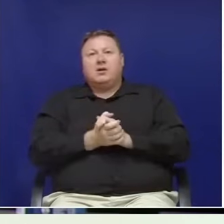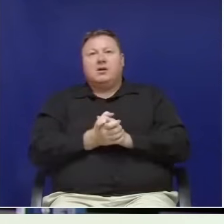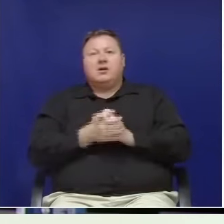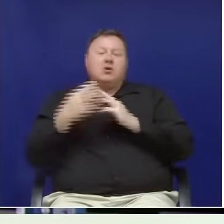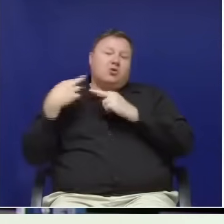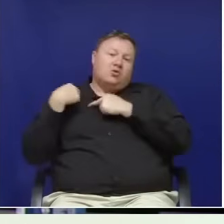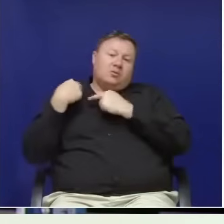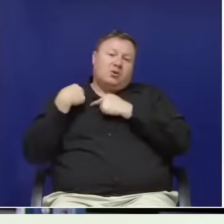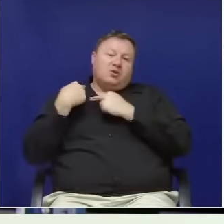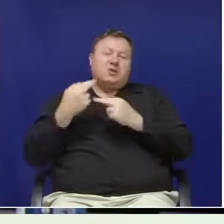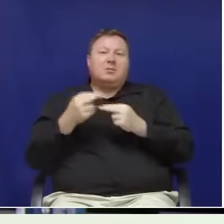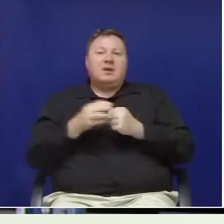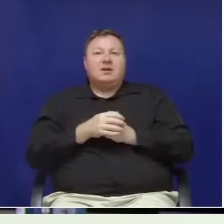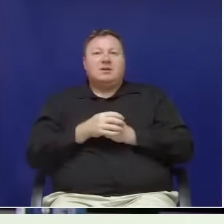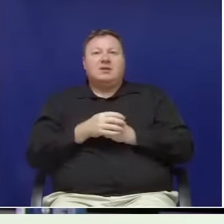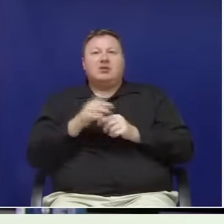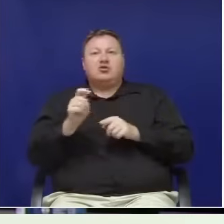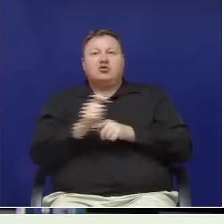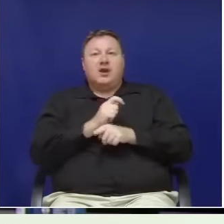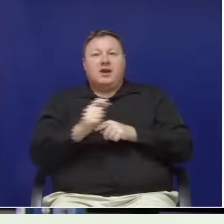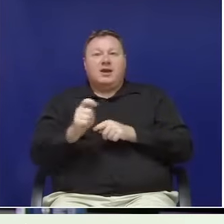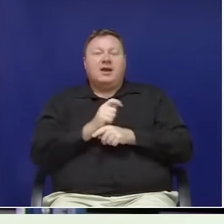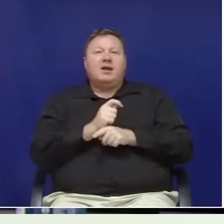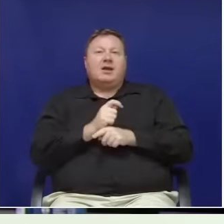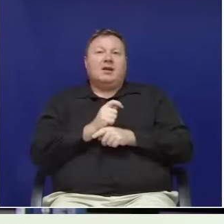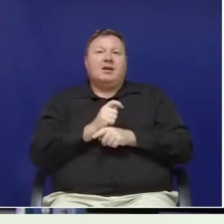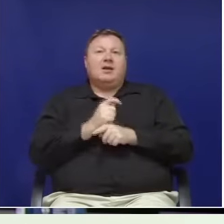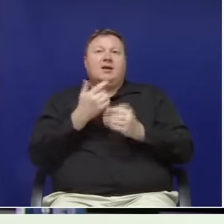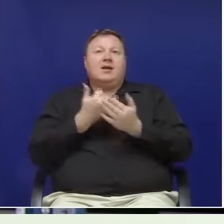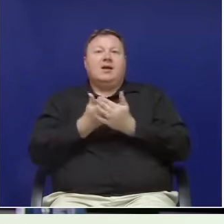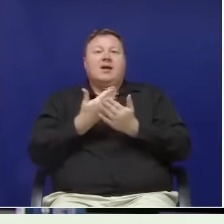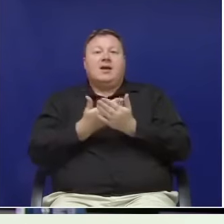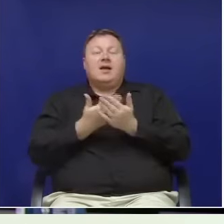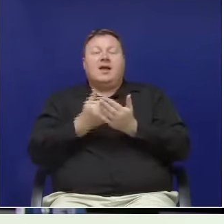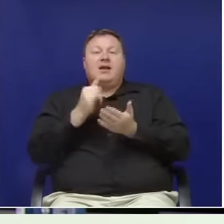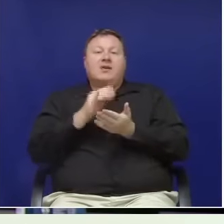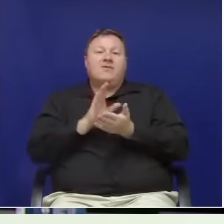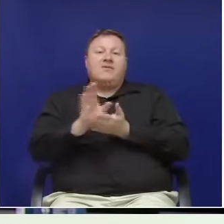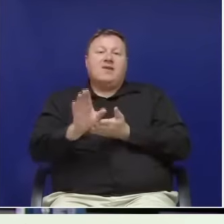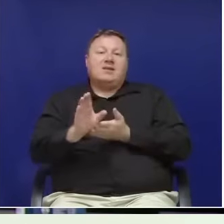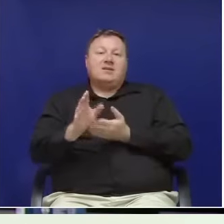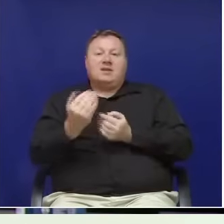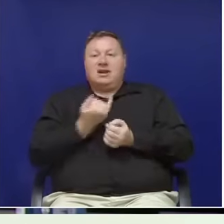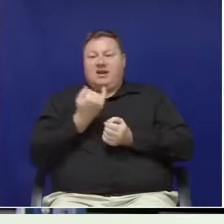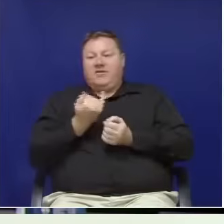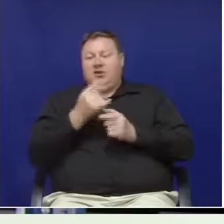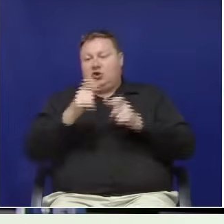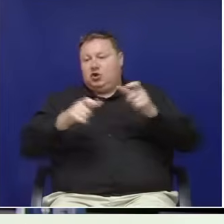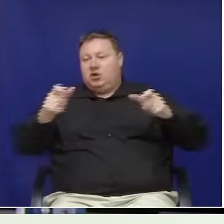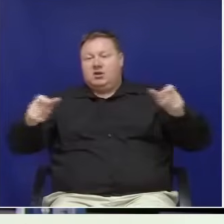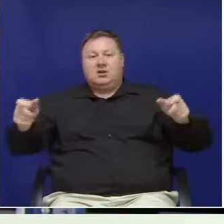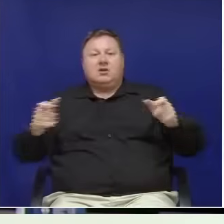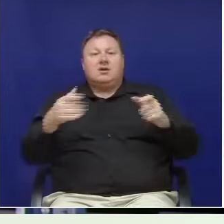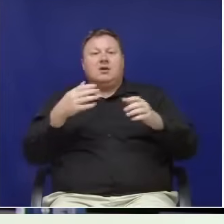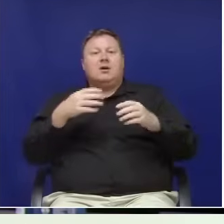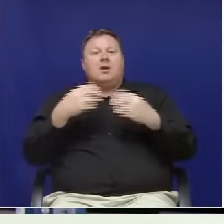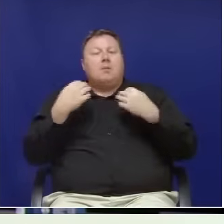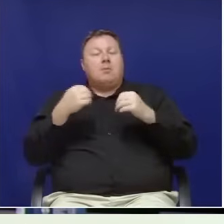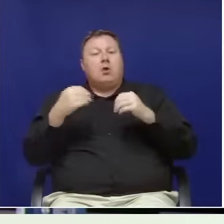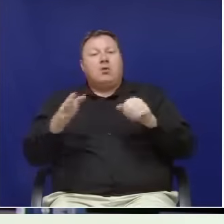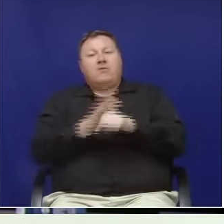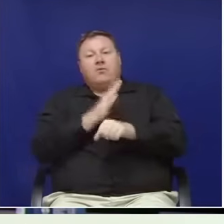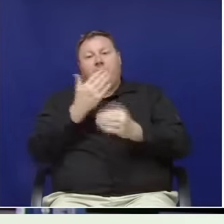responsibility of training and being able to invest in those individuals so that they can be marketable and can be absorbed